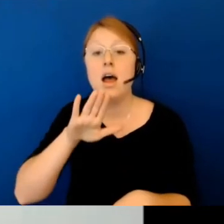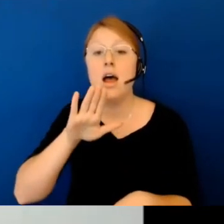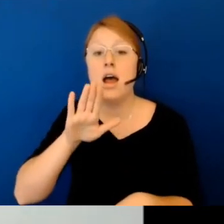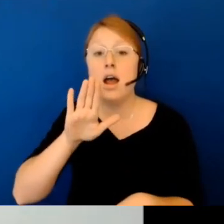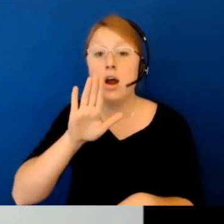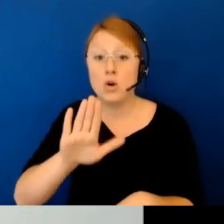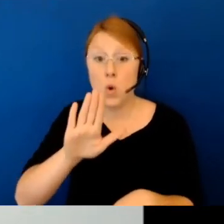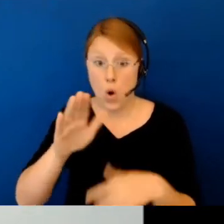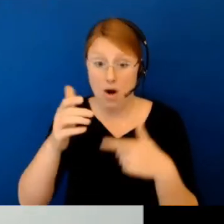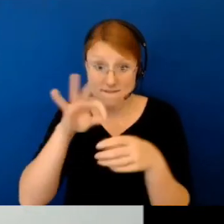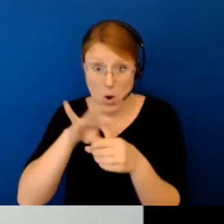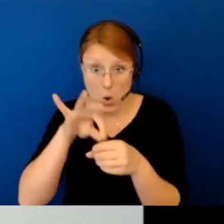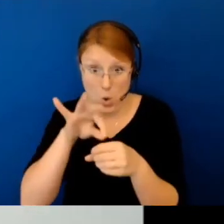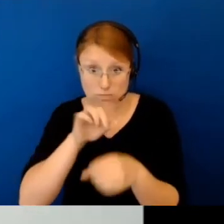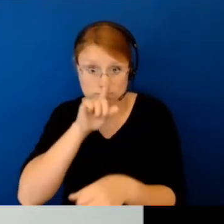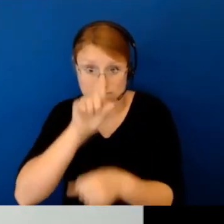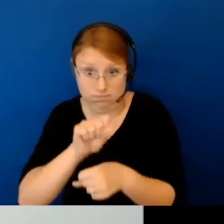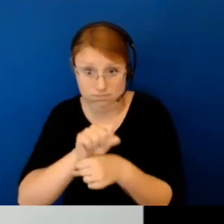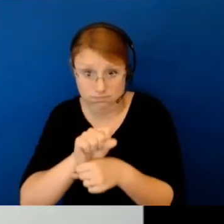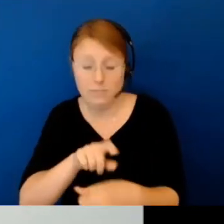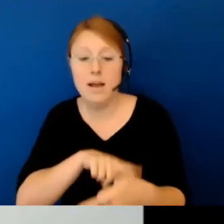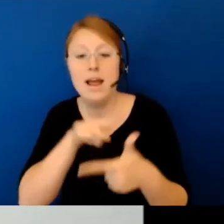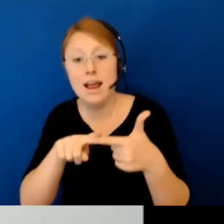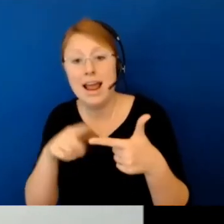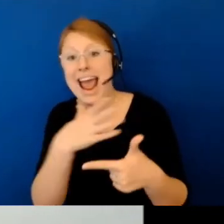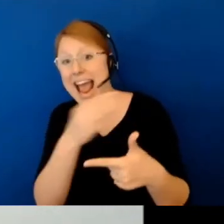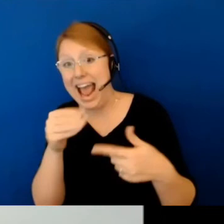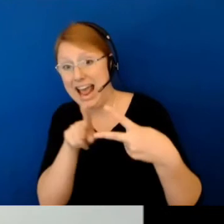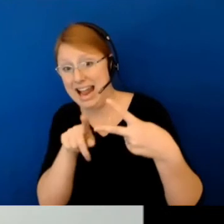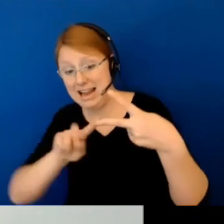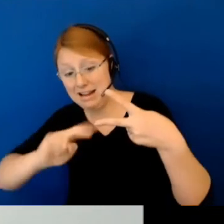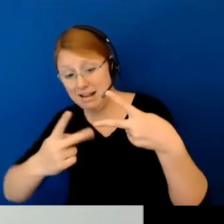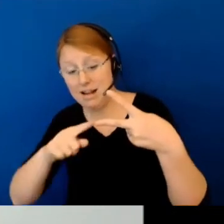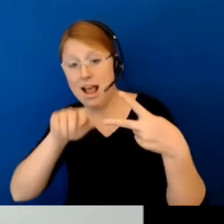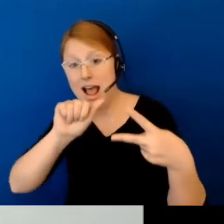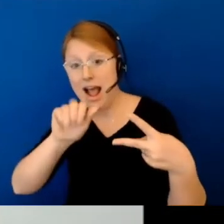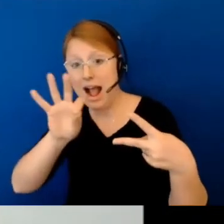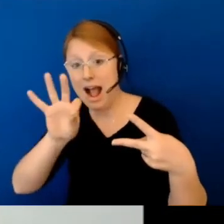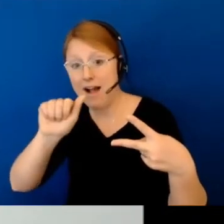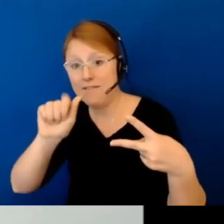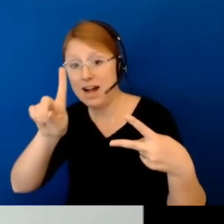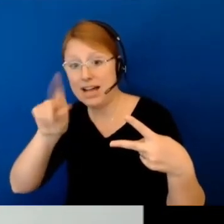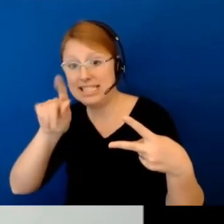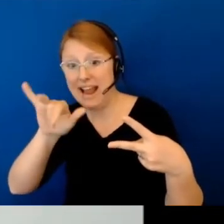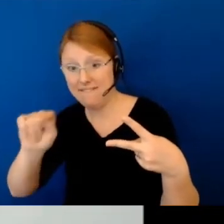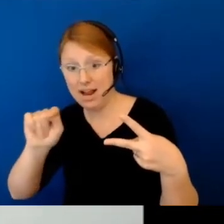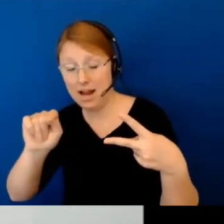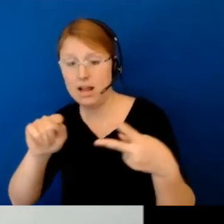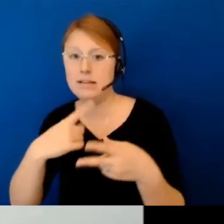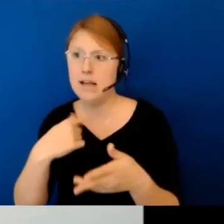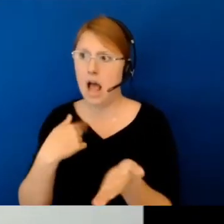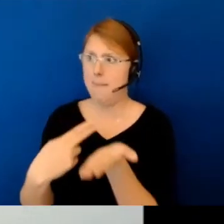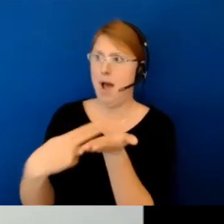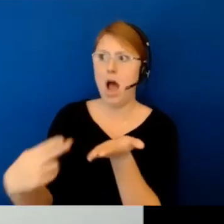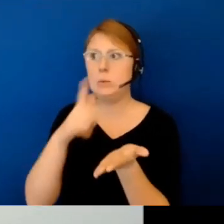electronic ballot and the signed affidavit with your hand-drawn, if possible, or typed